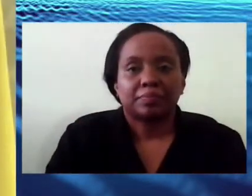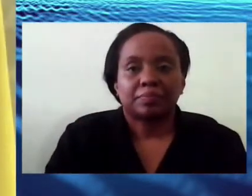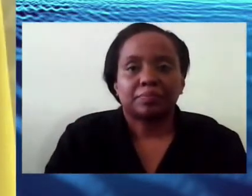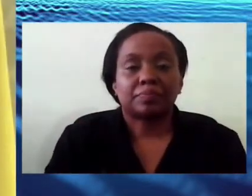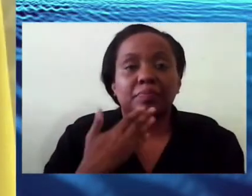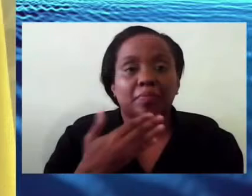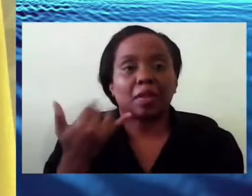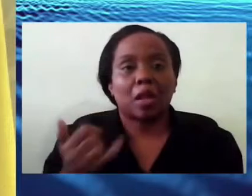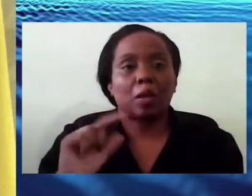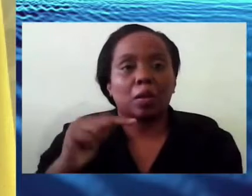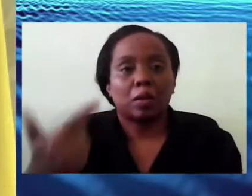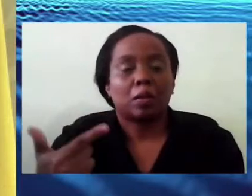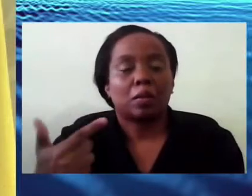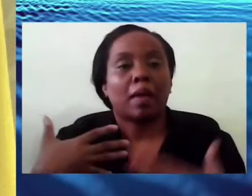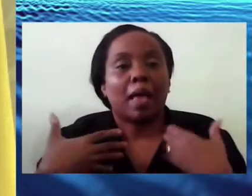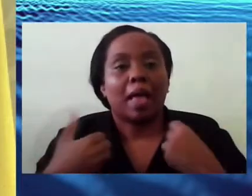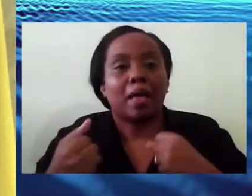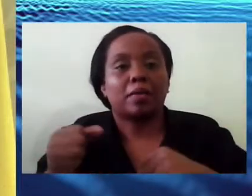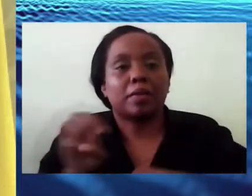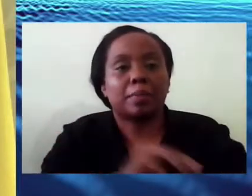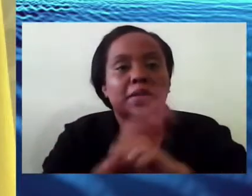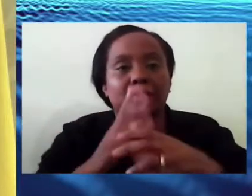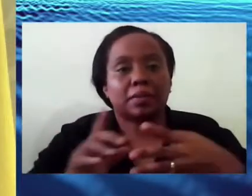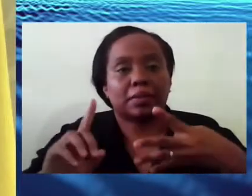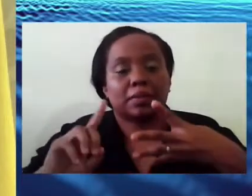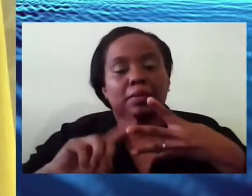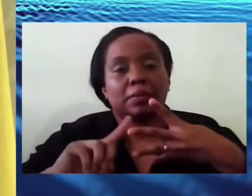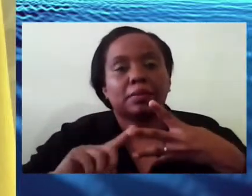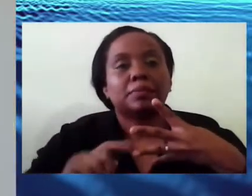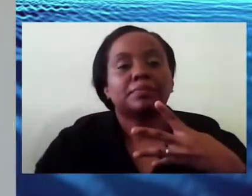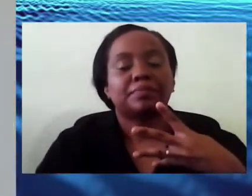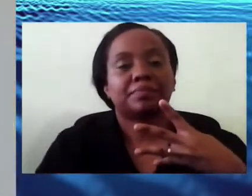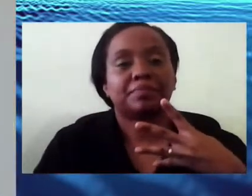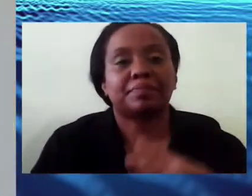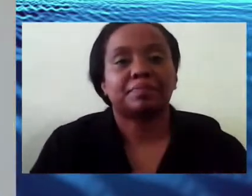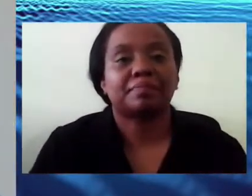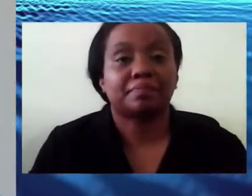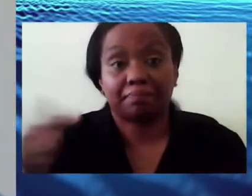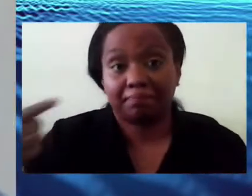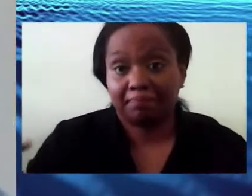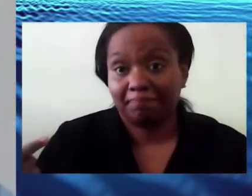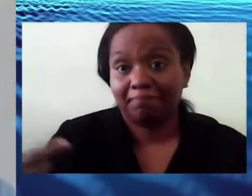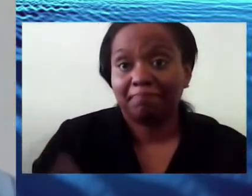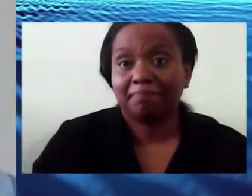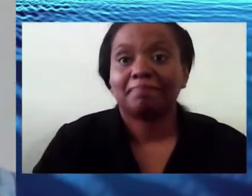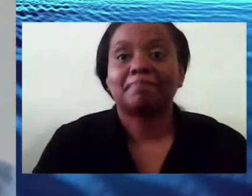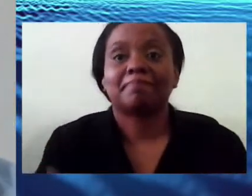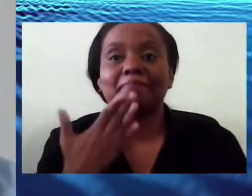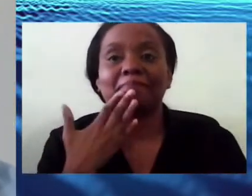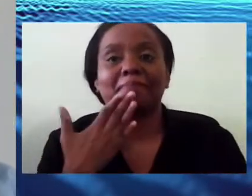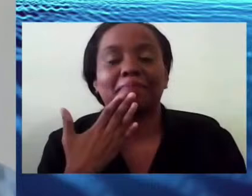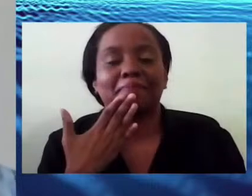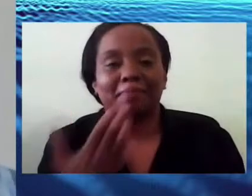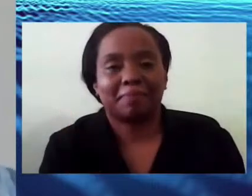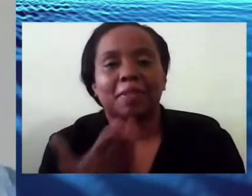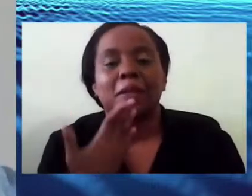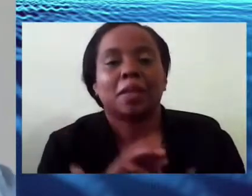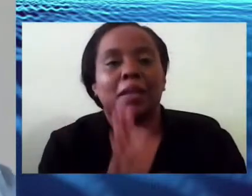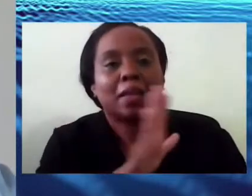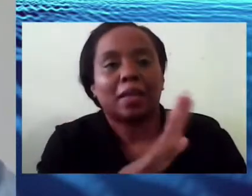you, Minister Abrams. We go now to Minister Bostic. Thank you very much, Elisa. Good afternoon,